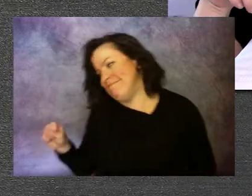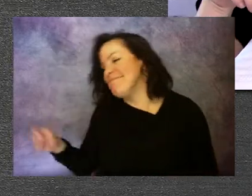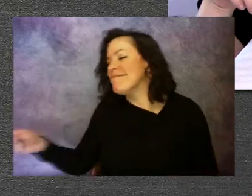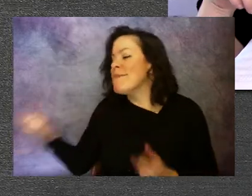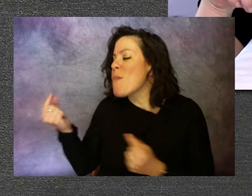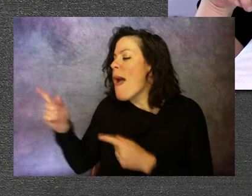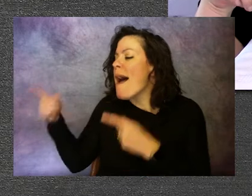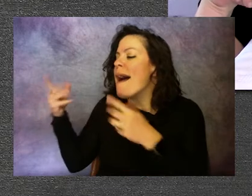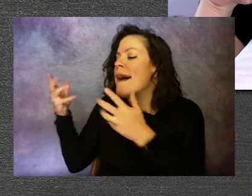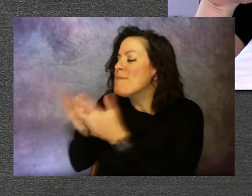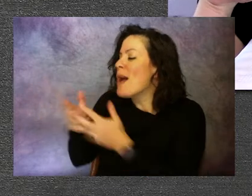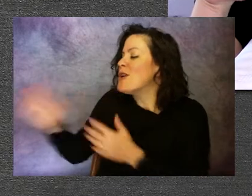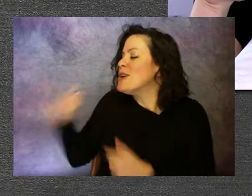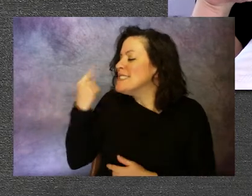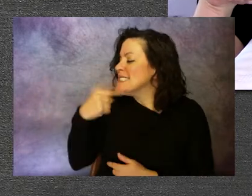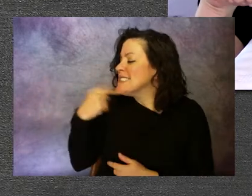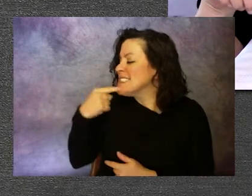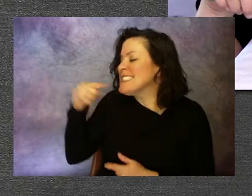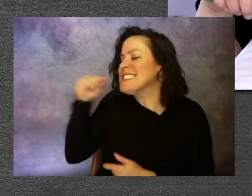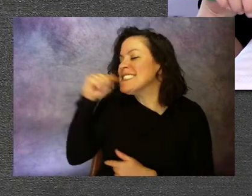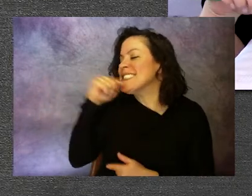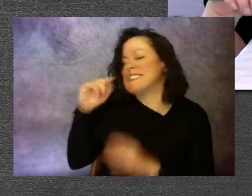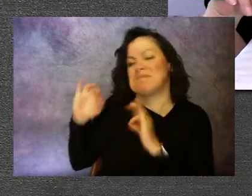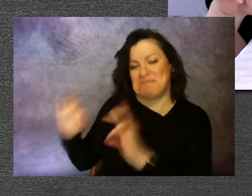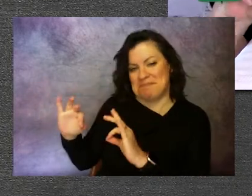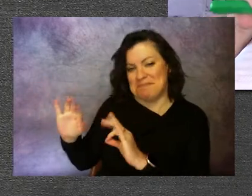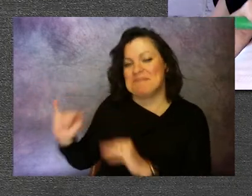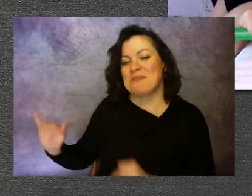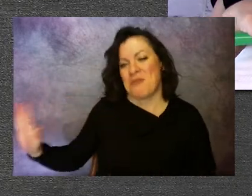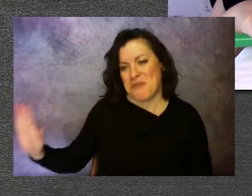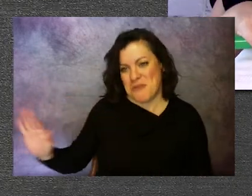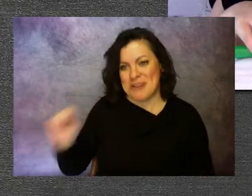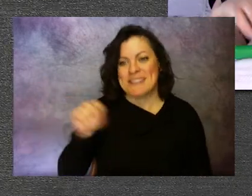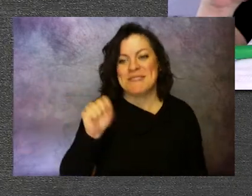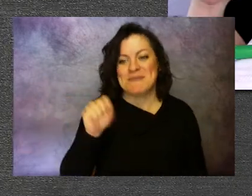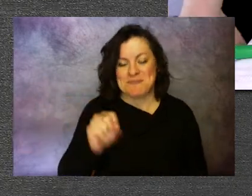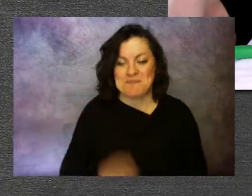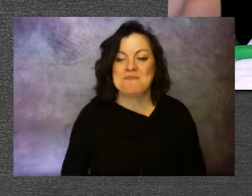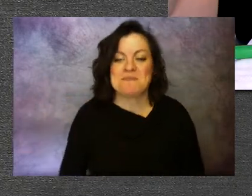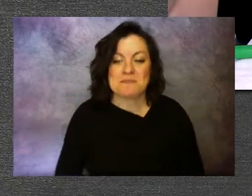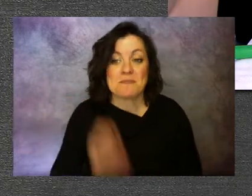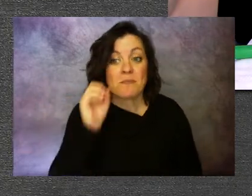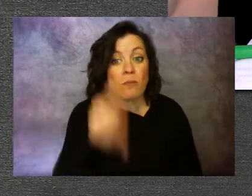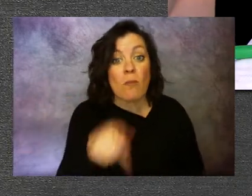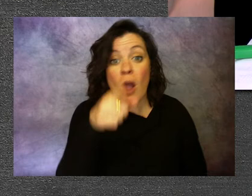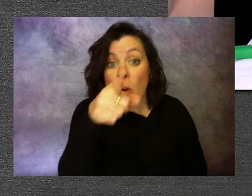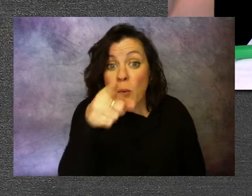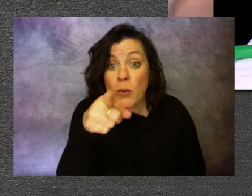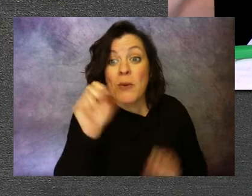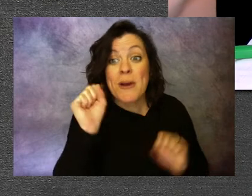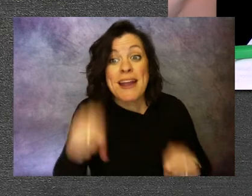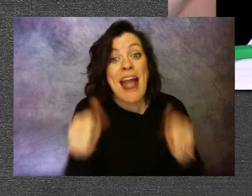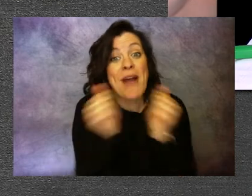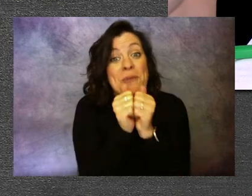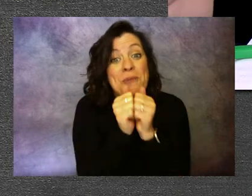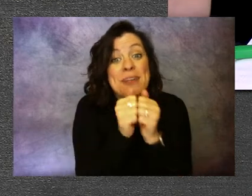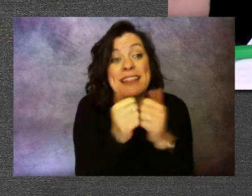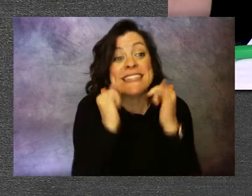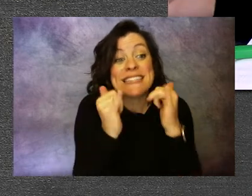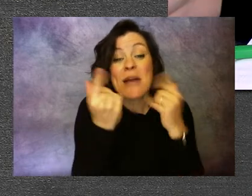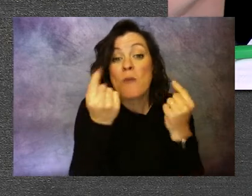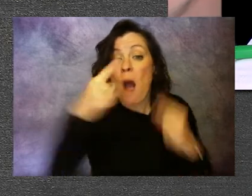have one that's the right size for your mouth, right? Yeah. Okay, and you could pretend like your finger is a toothbrush, like this,